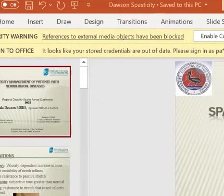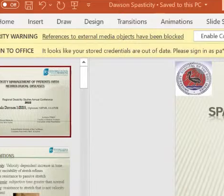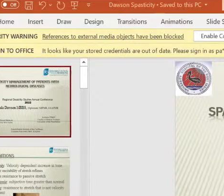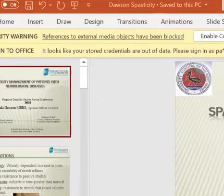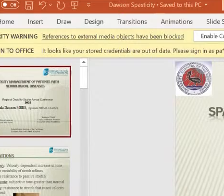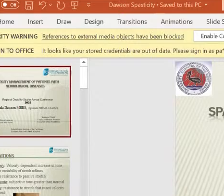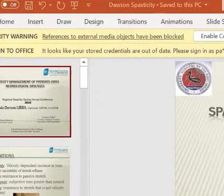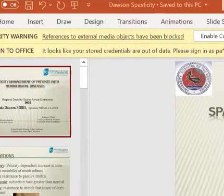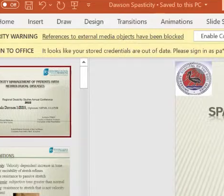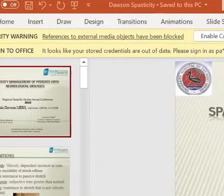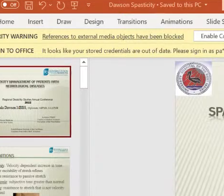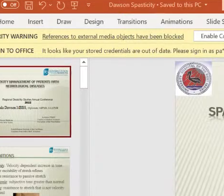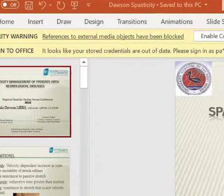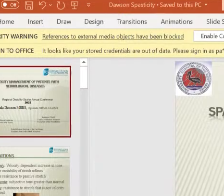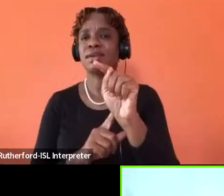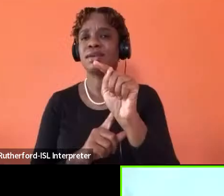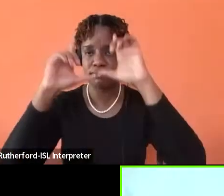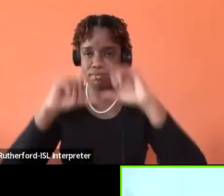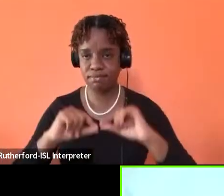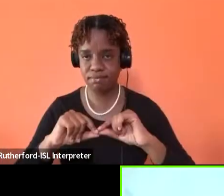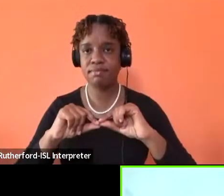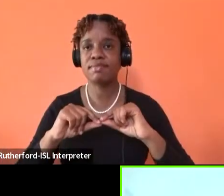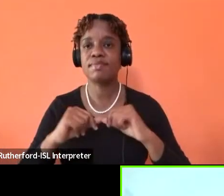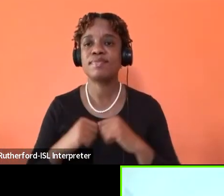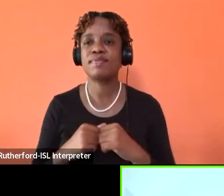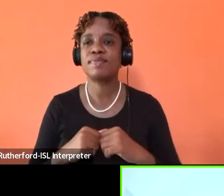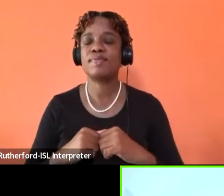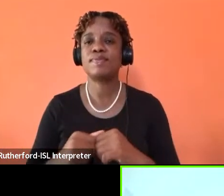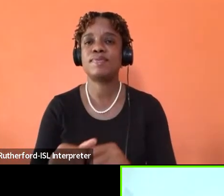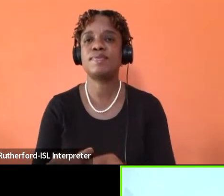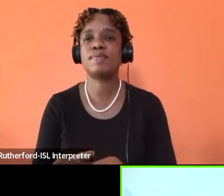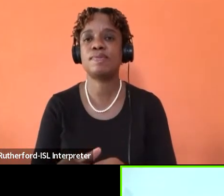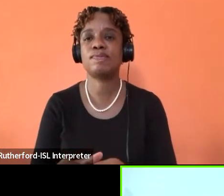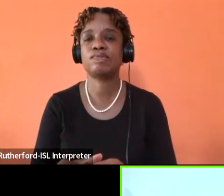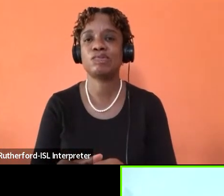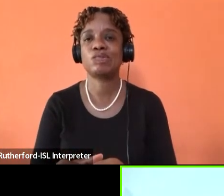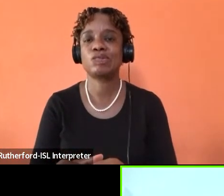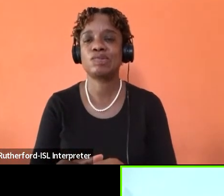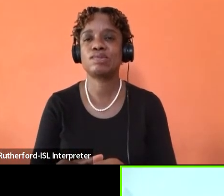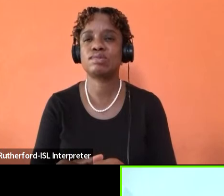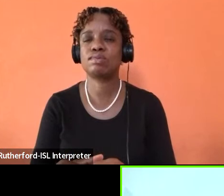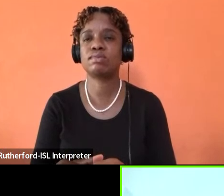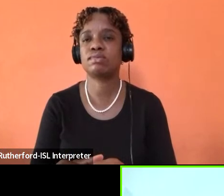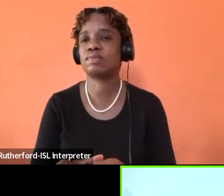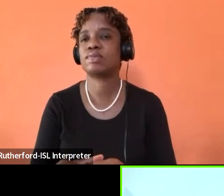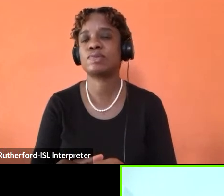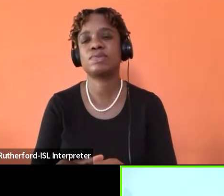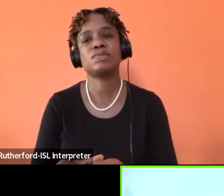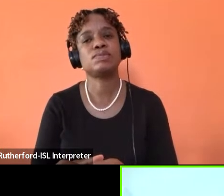Oh, I'm going to stop sharing and start again, please. Go back into.